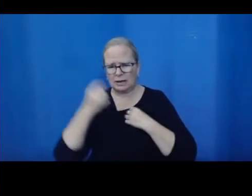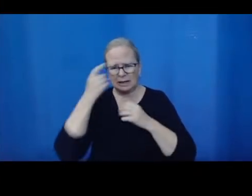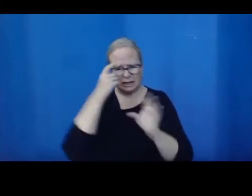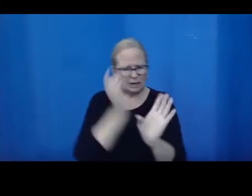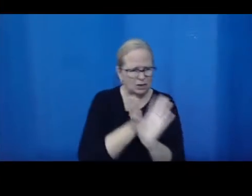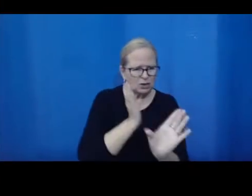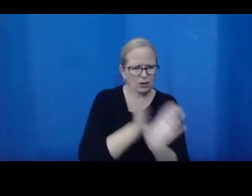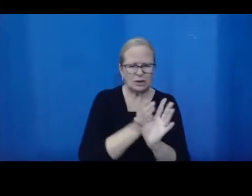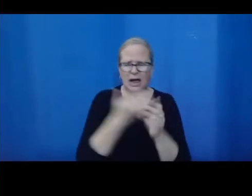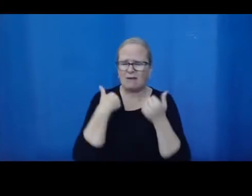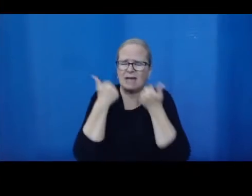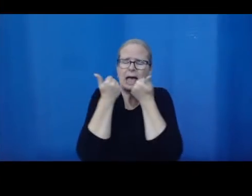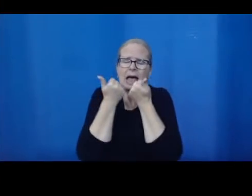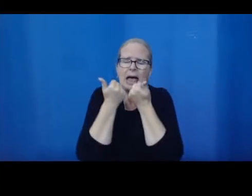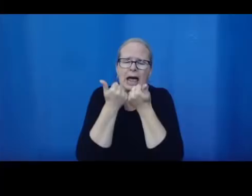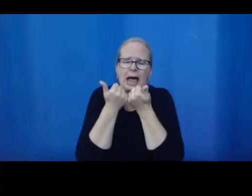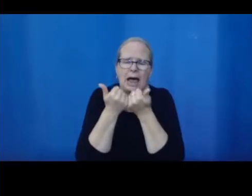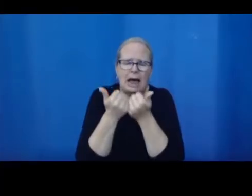help.